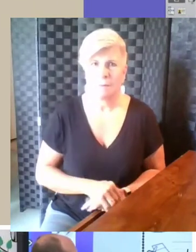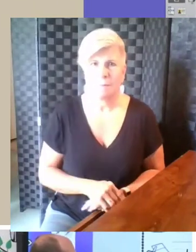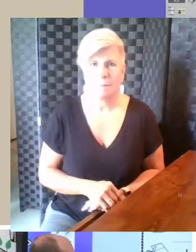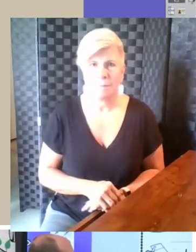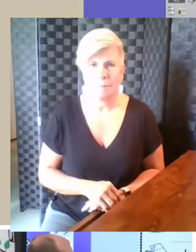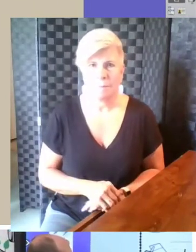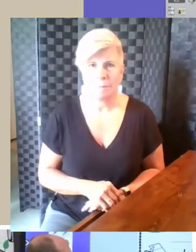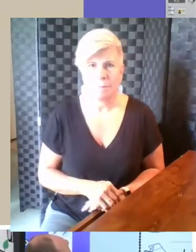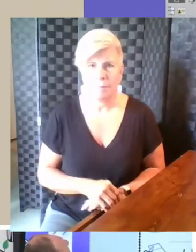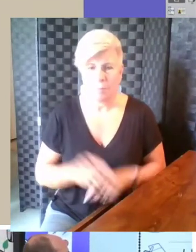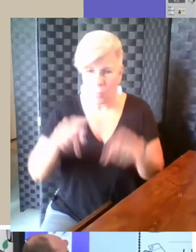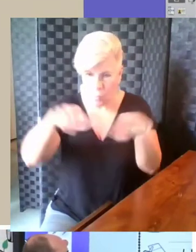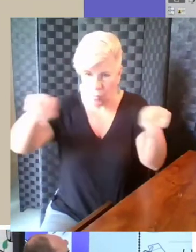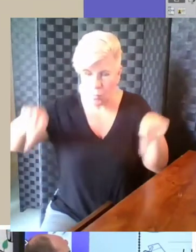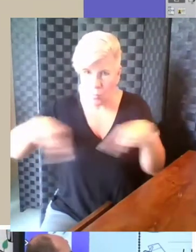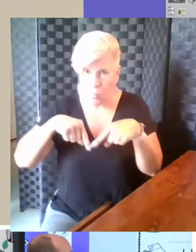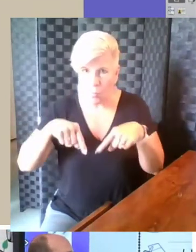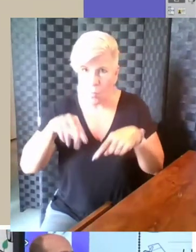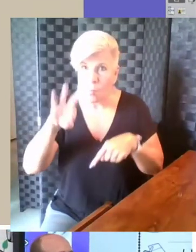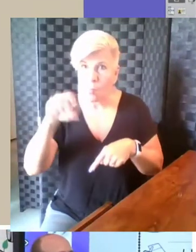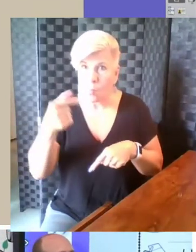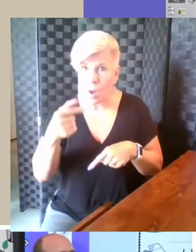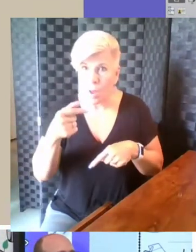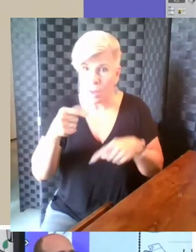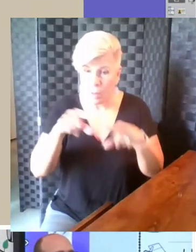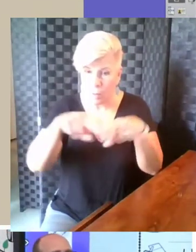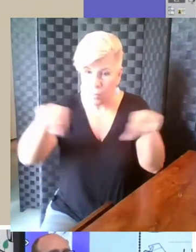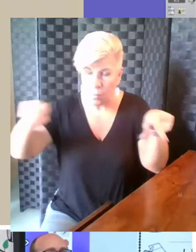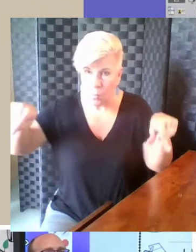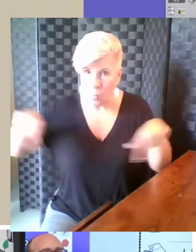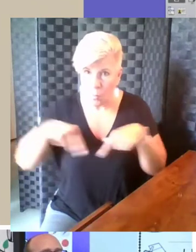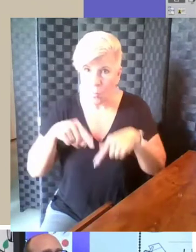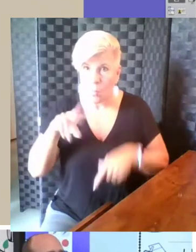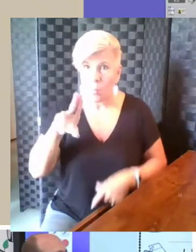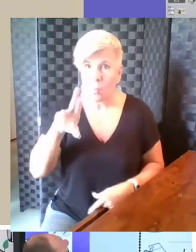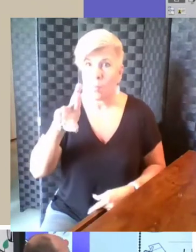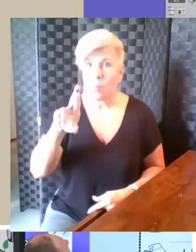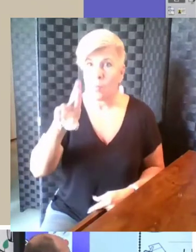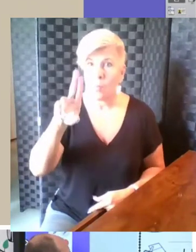A rug. Write the consonants in rug.